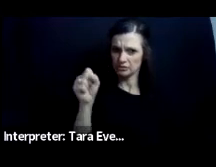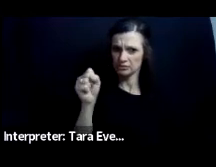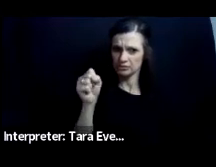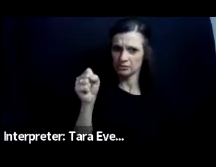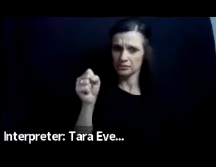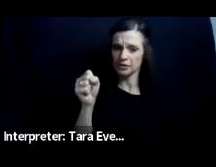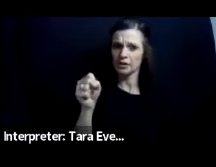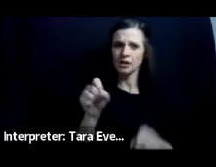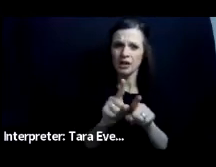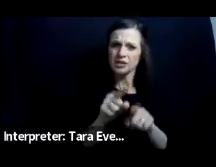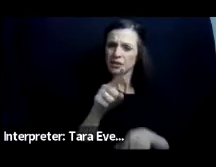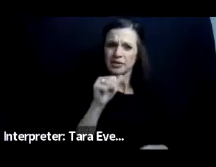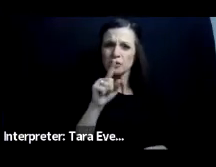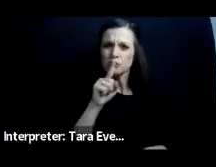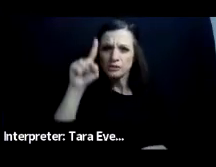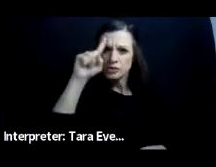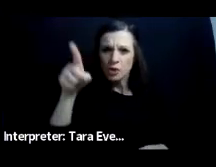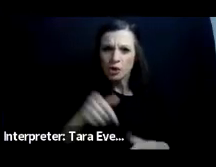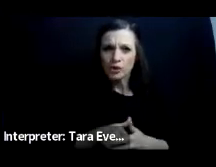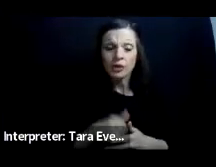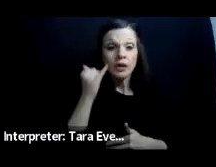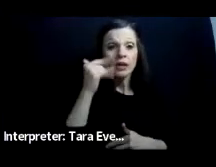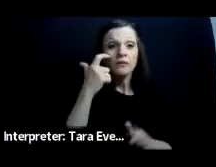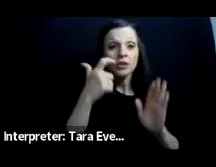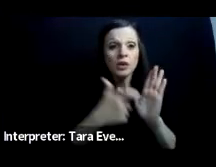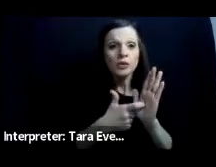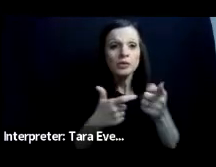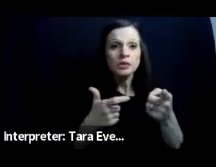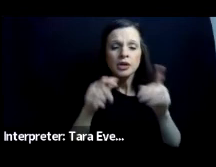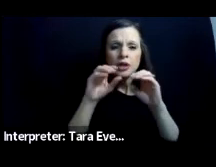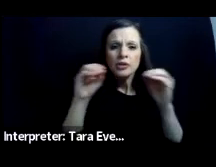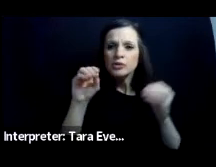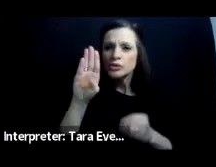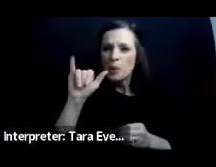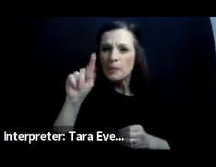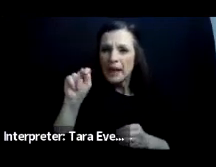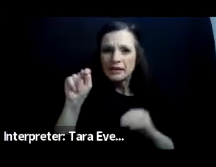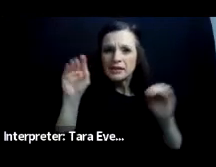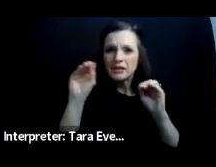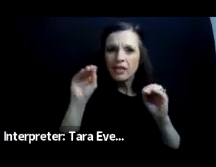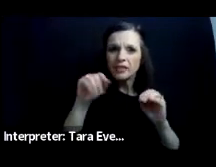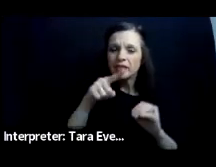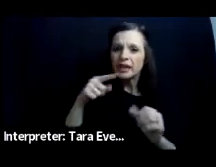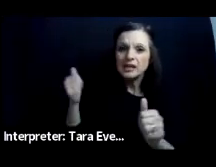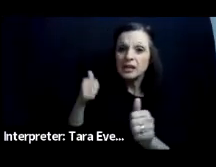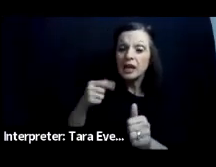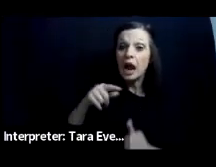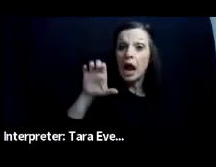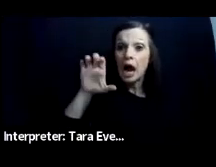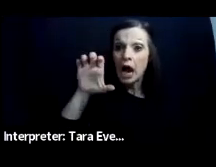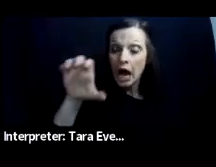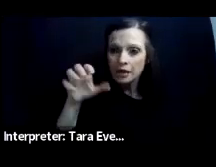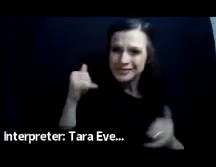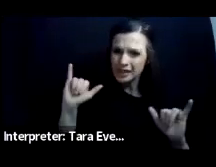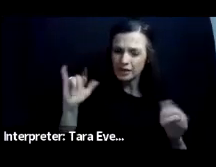plus not real smart, because if you look, that there's not even any bait on that hook, and he's going right for it. And